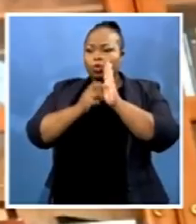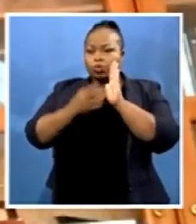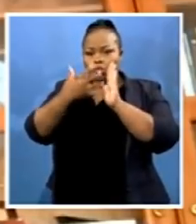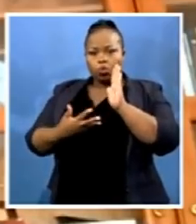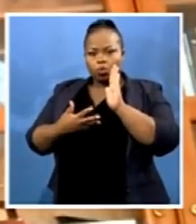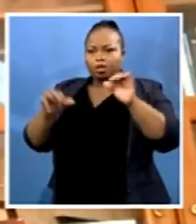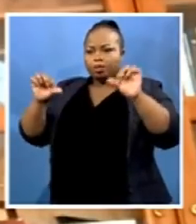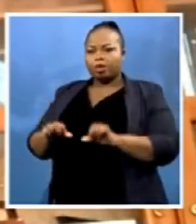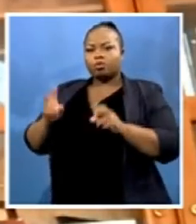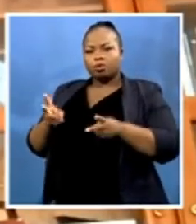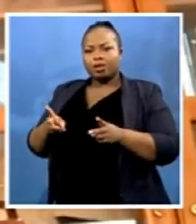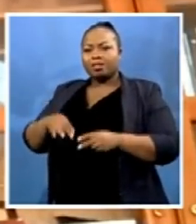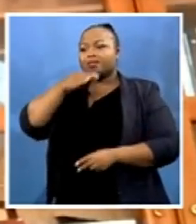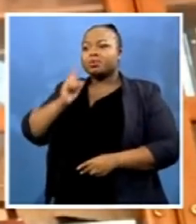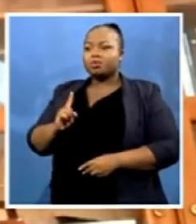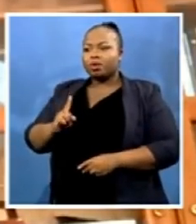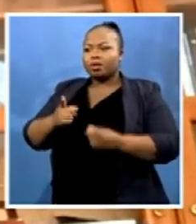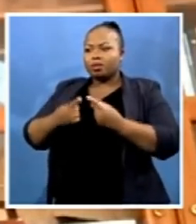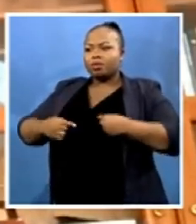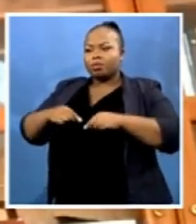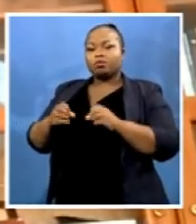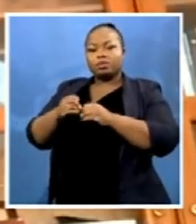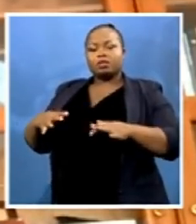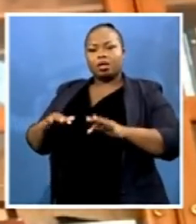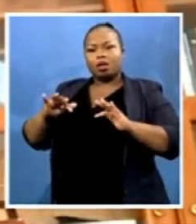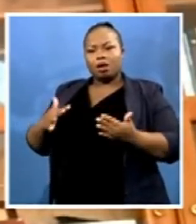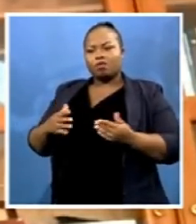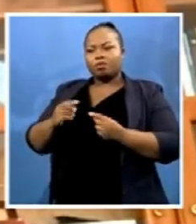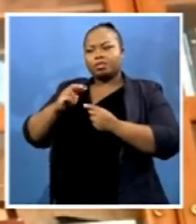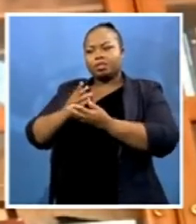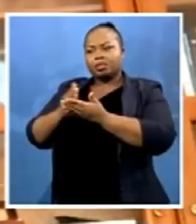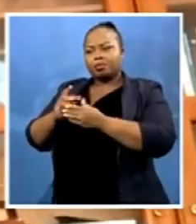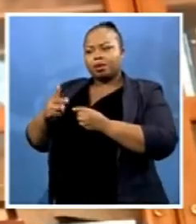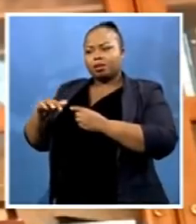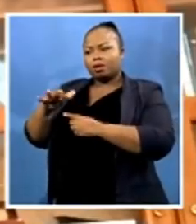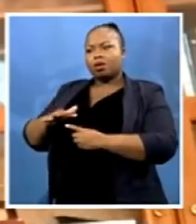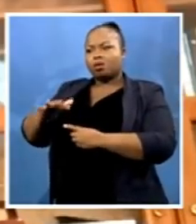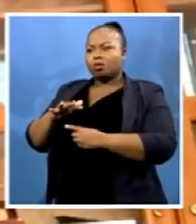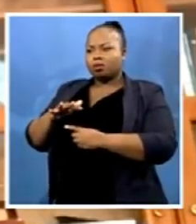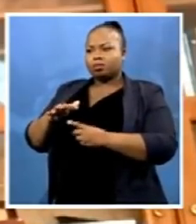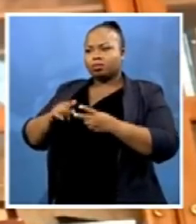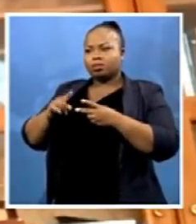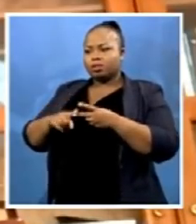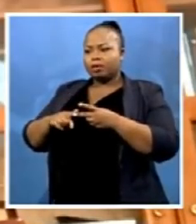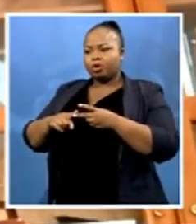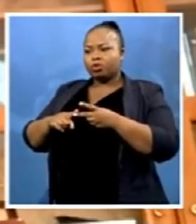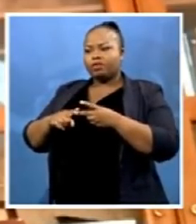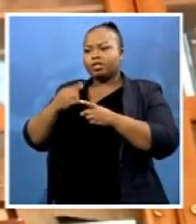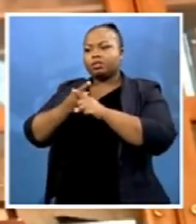from areas where there's a high transmission rate and high level of a poorest level